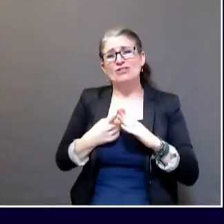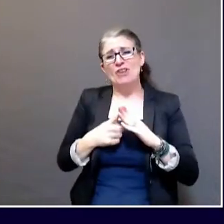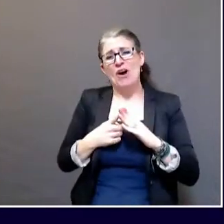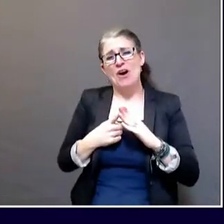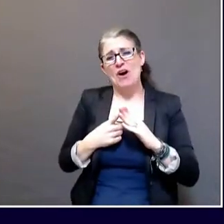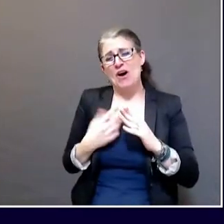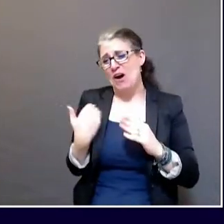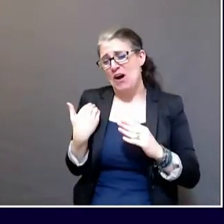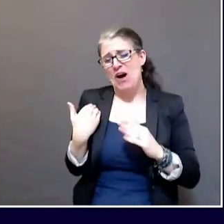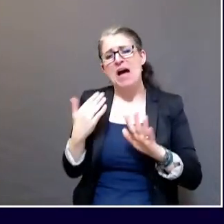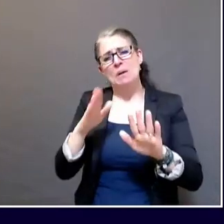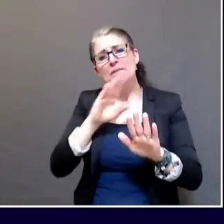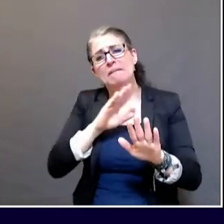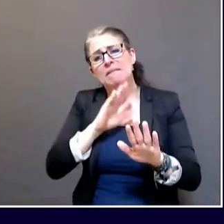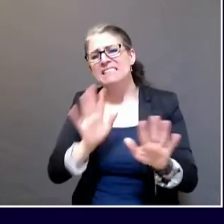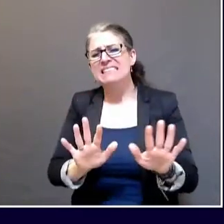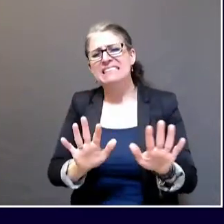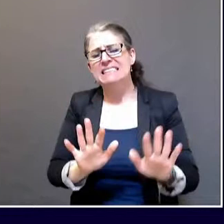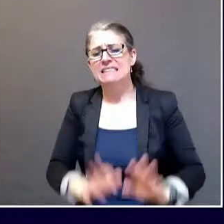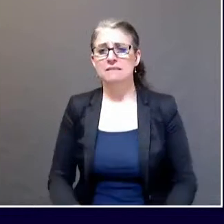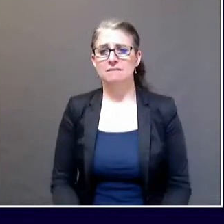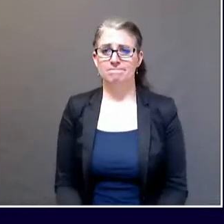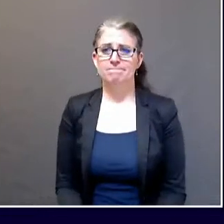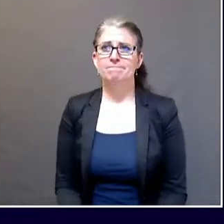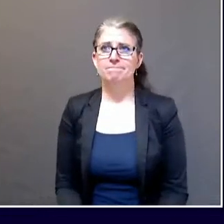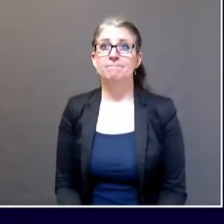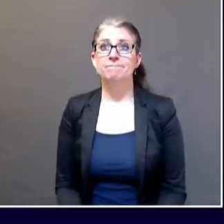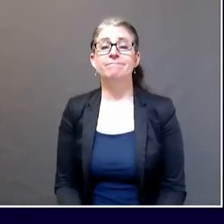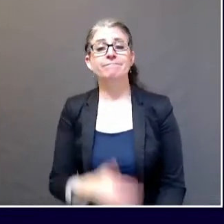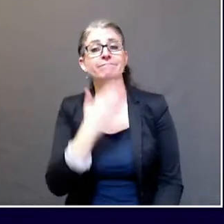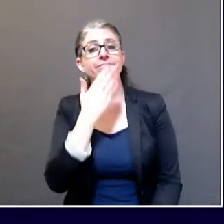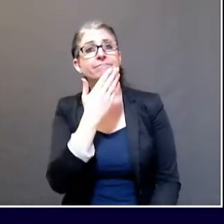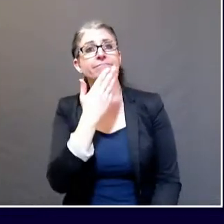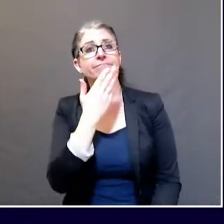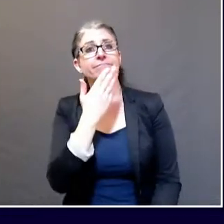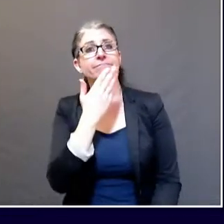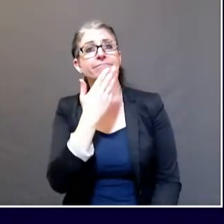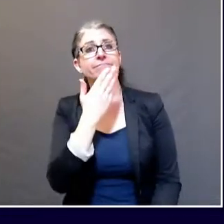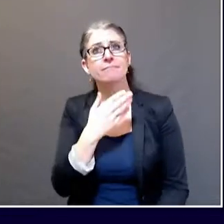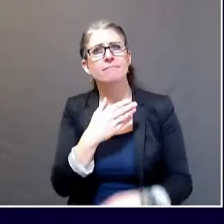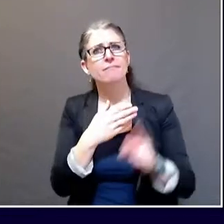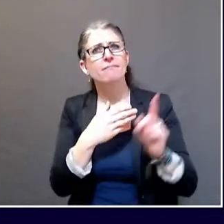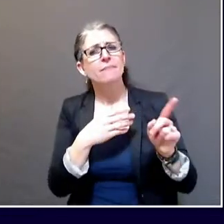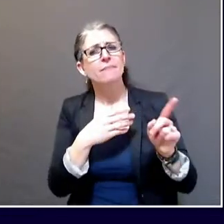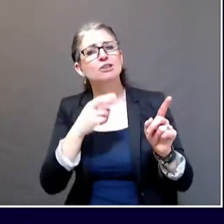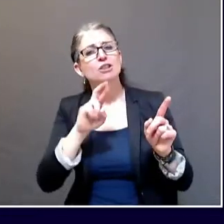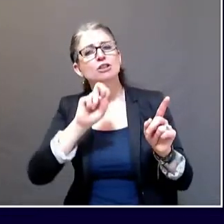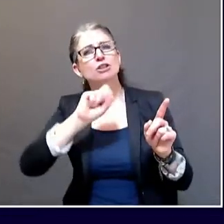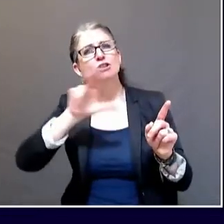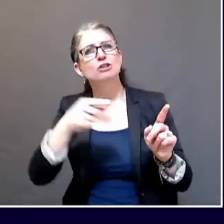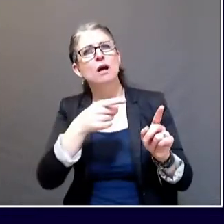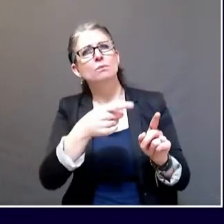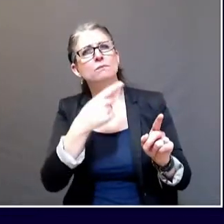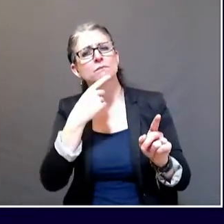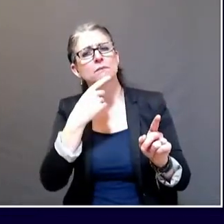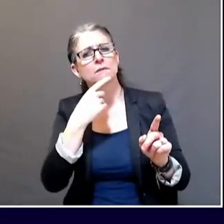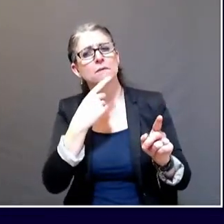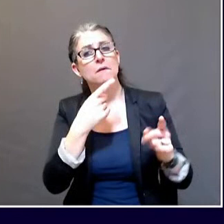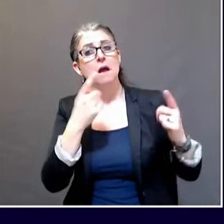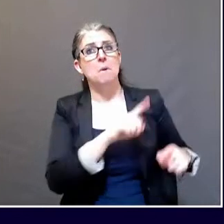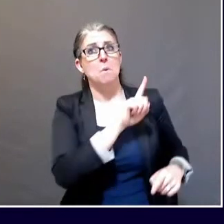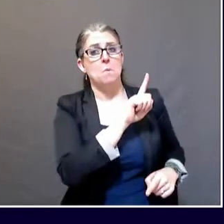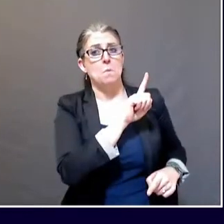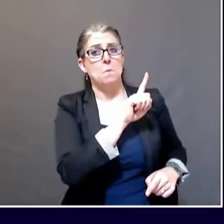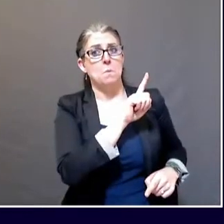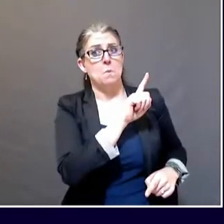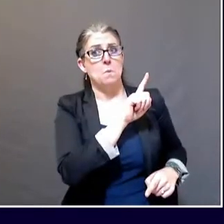Yeah, thanks to both of you. And then Dr. Shaw, you mentioned kind of you're still simultaneously doing 1A and phase 1B. And I'm wondering if